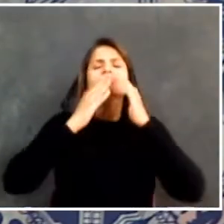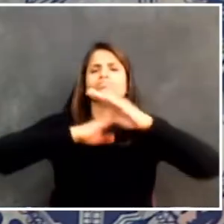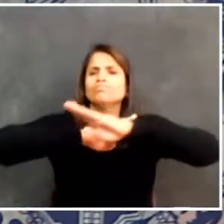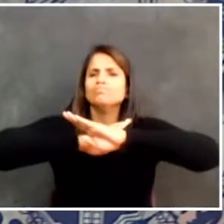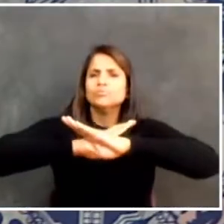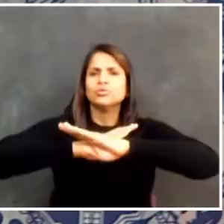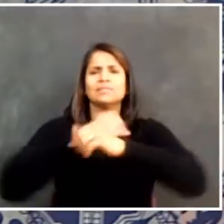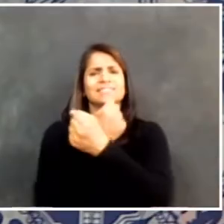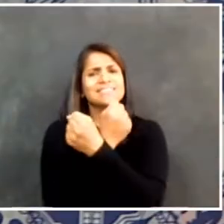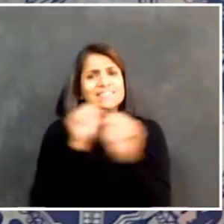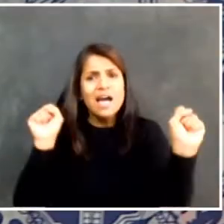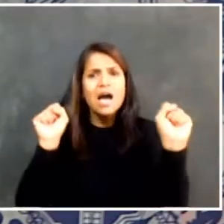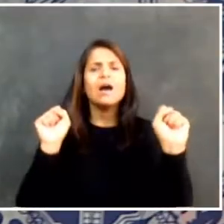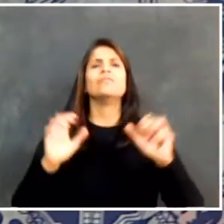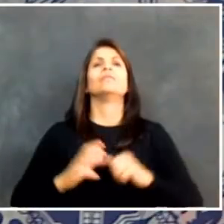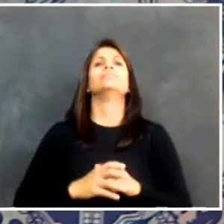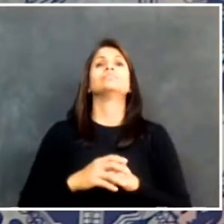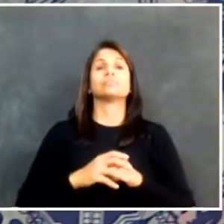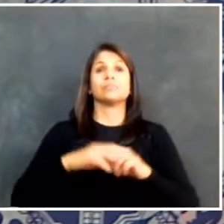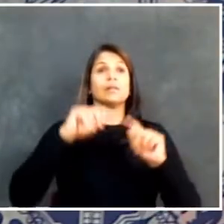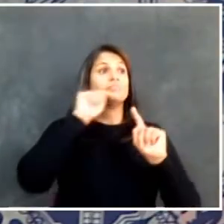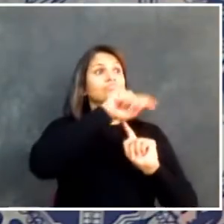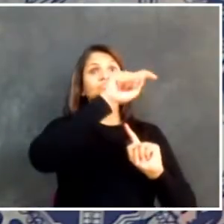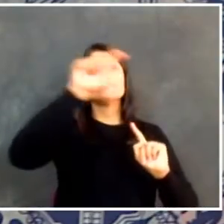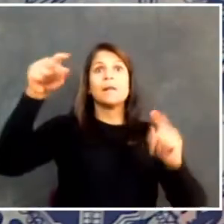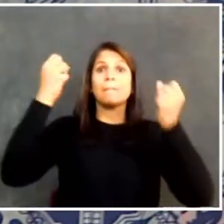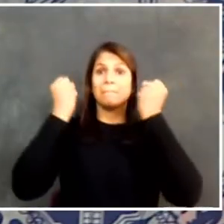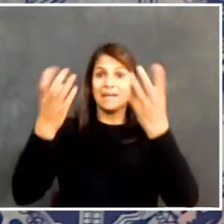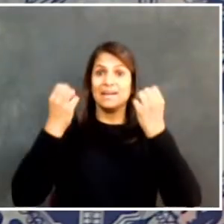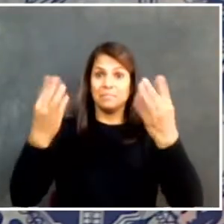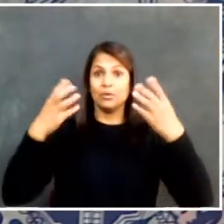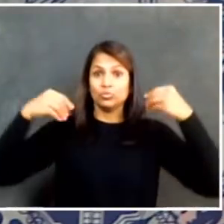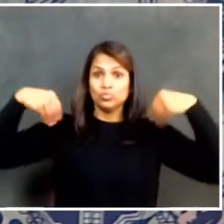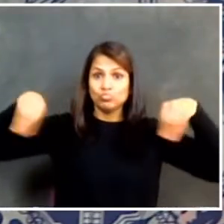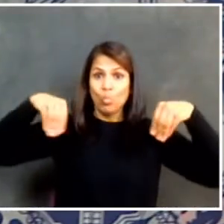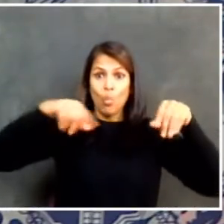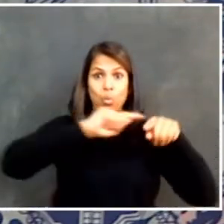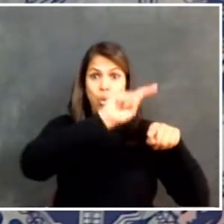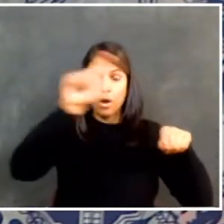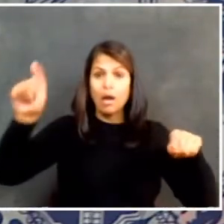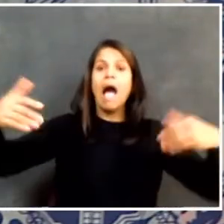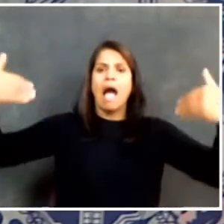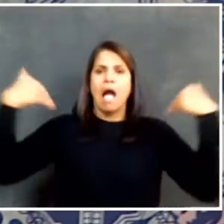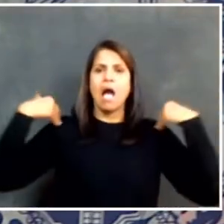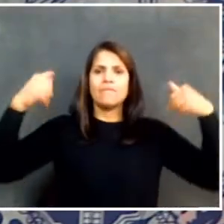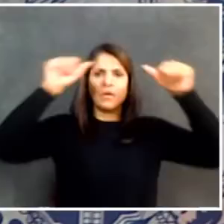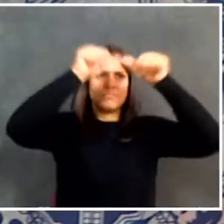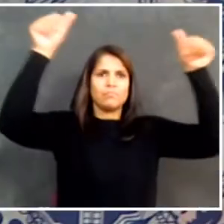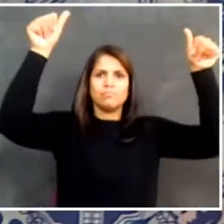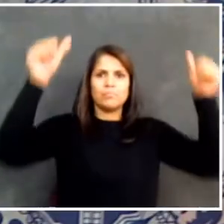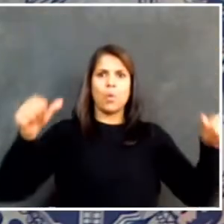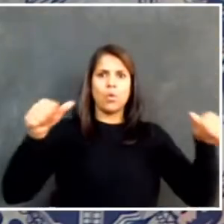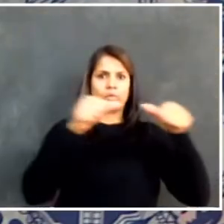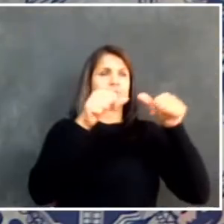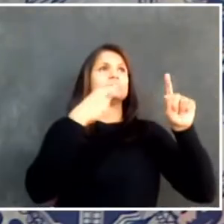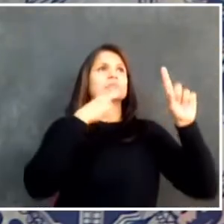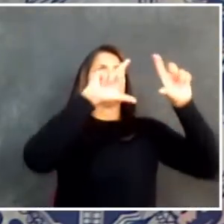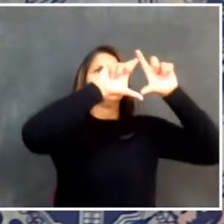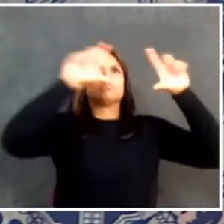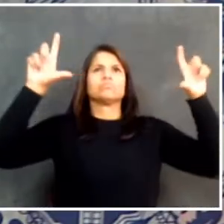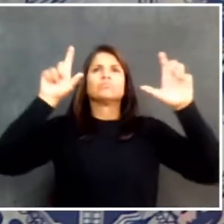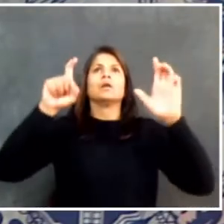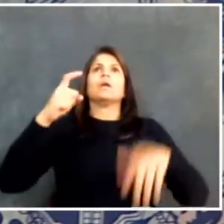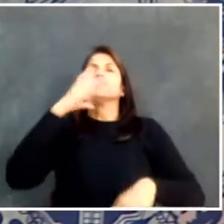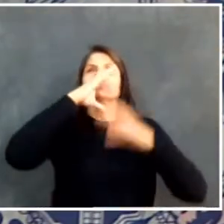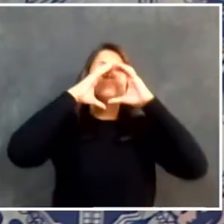required to wear a face covering. One of my colleagues at City Hall made the point, for all our lives, go into a diner or something like that, you see a